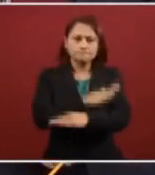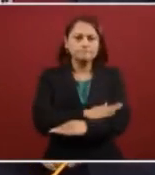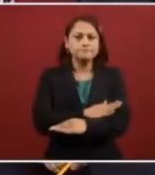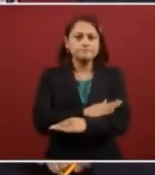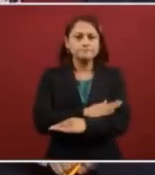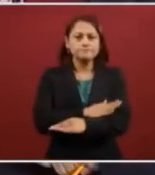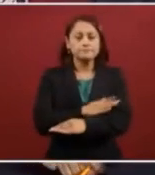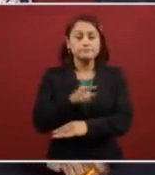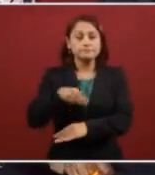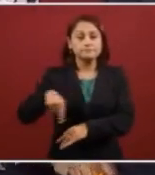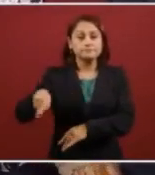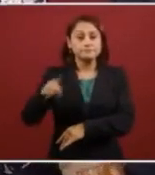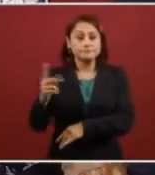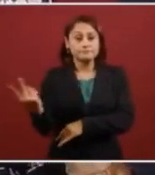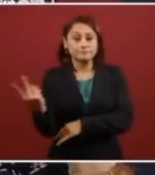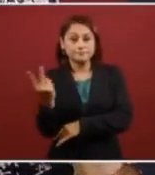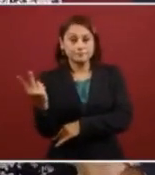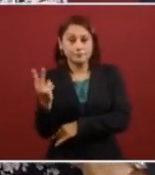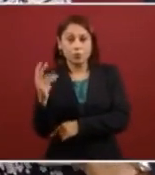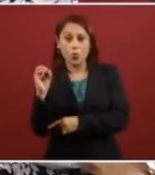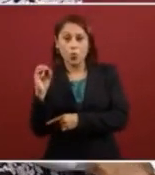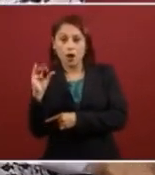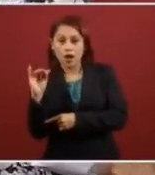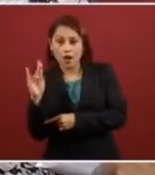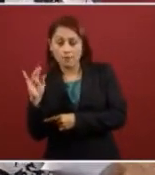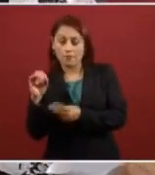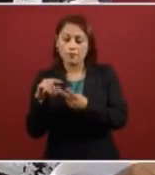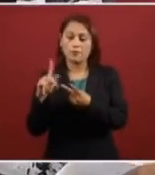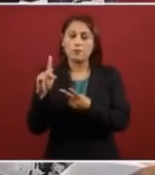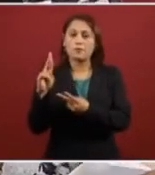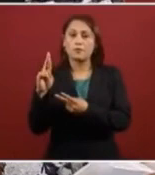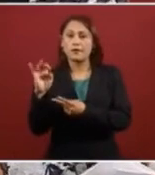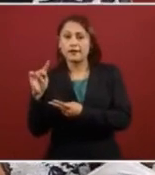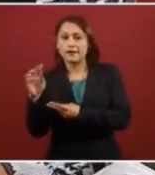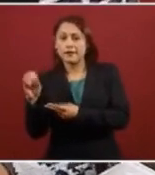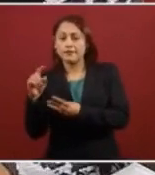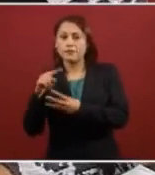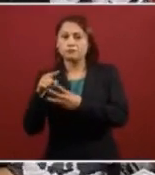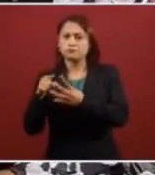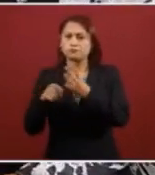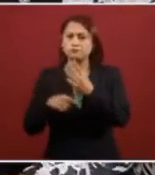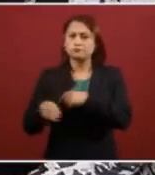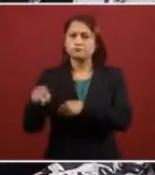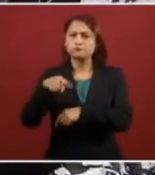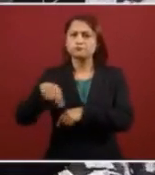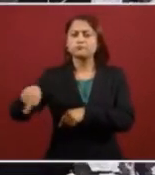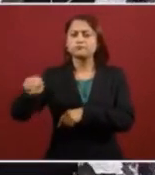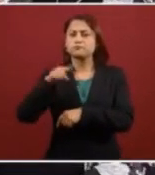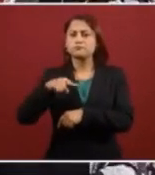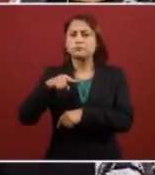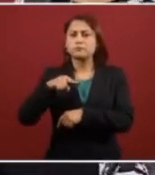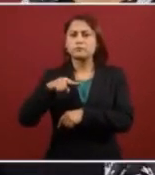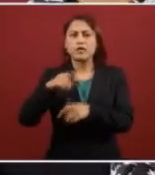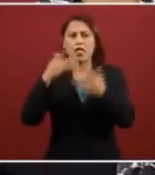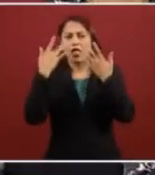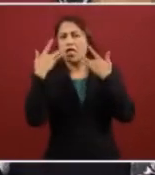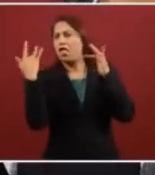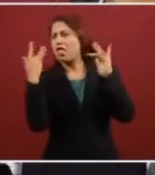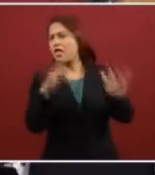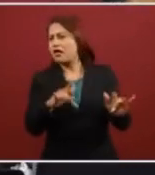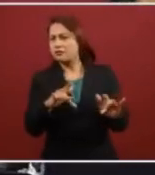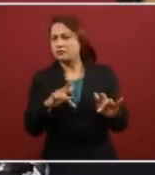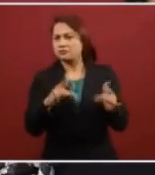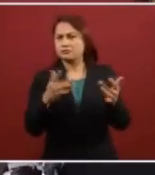and Ocampo, and Ocampo y todos and all these guys retiraban la renuncia would keep throwing their y